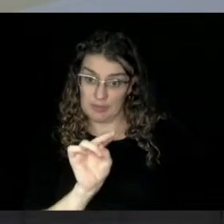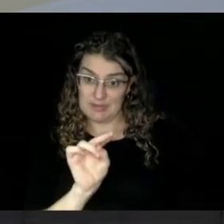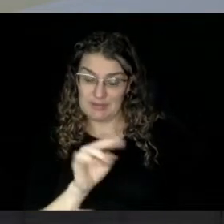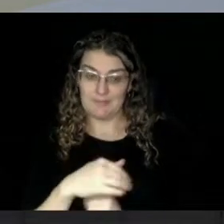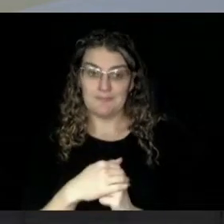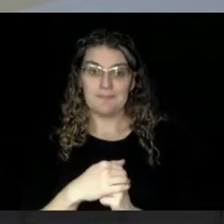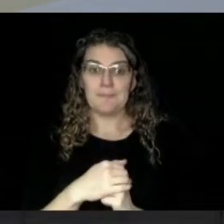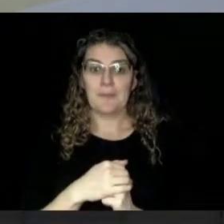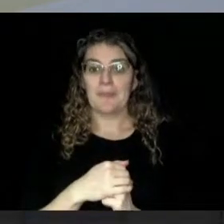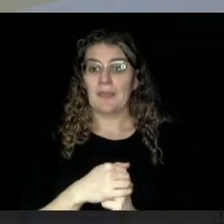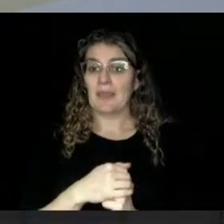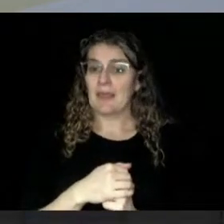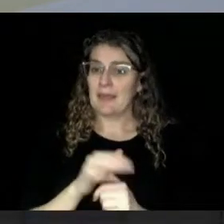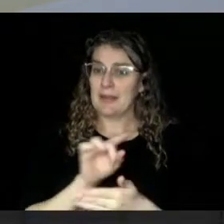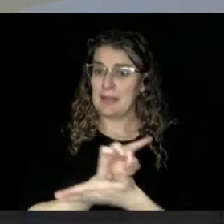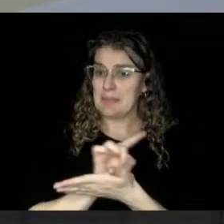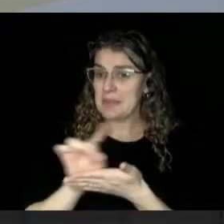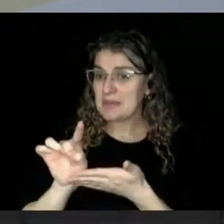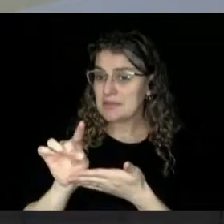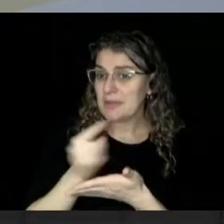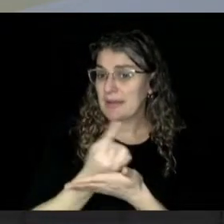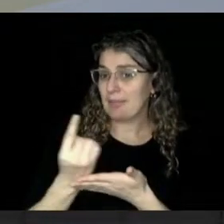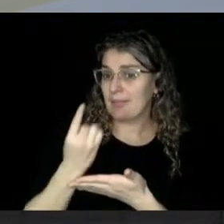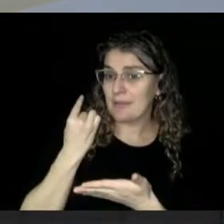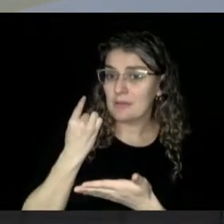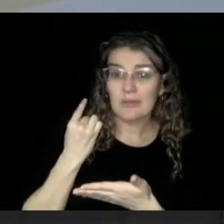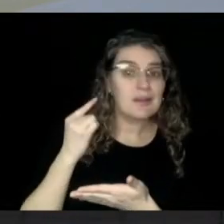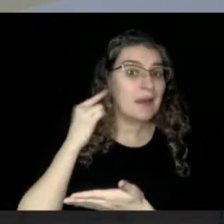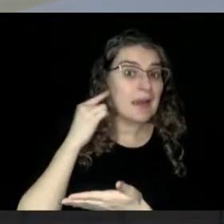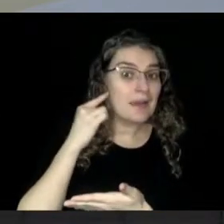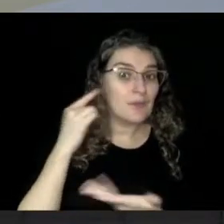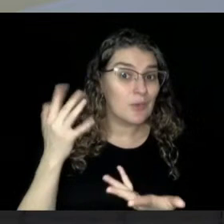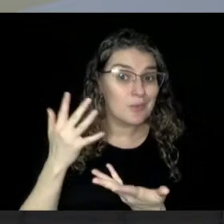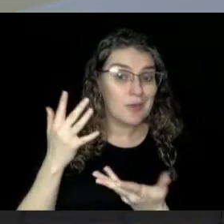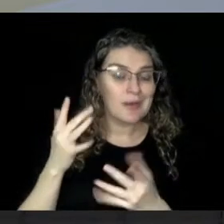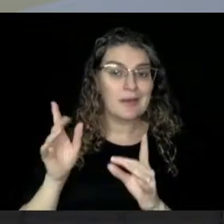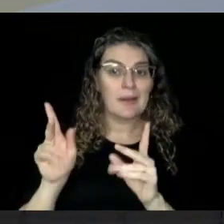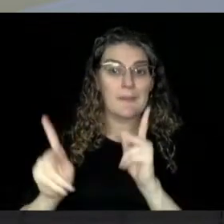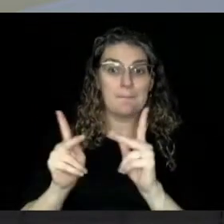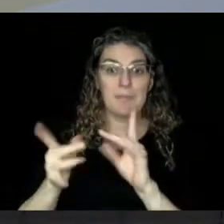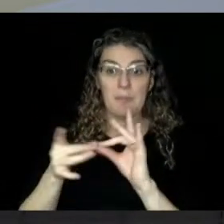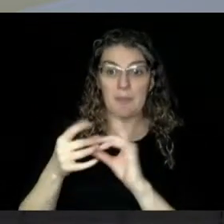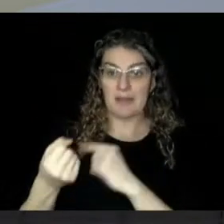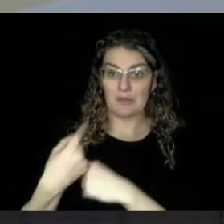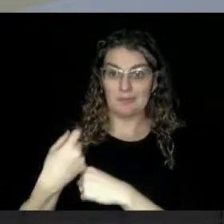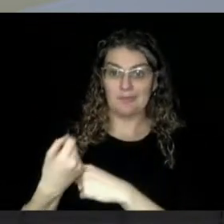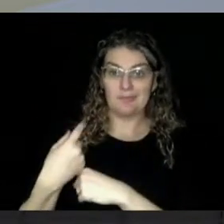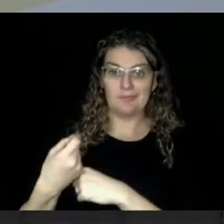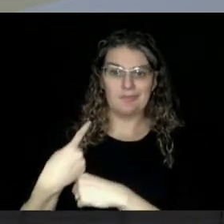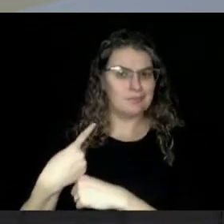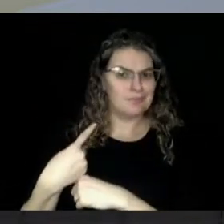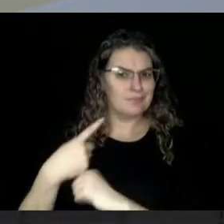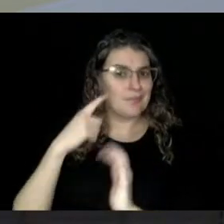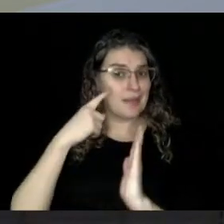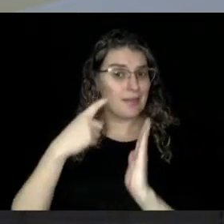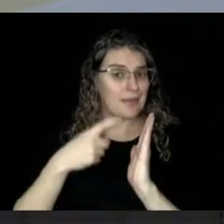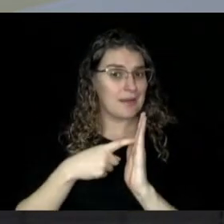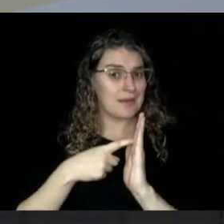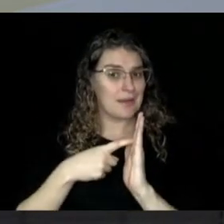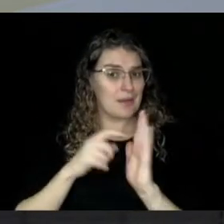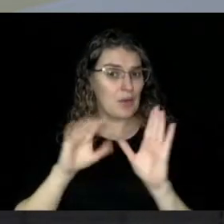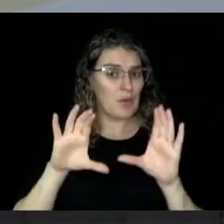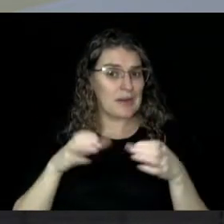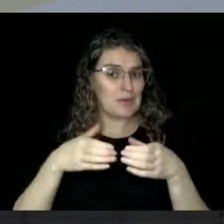lately, perhaps over the last week or so, that people sending me messages that they've noticed gatherings. The restriction